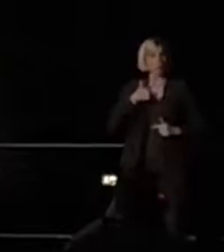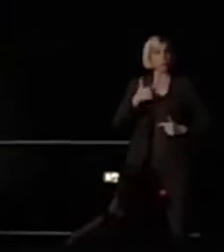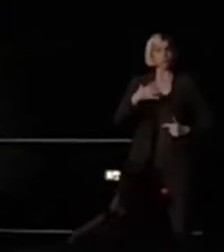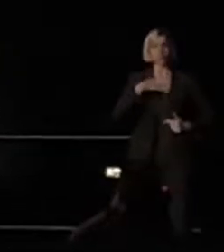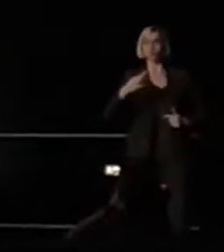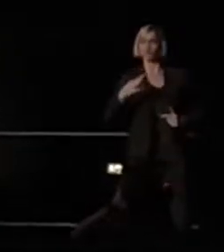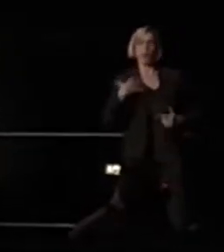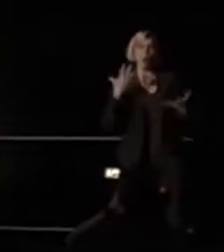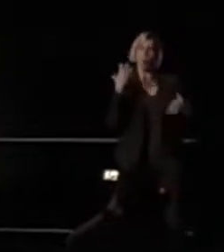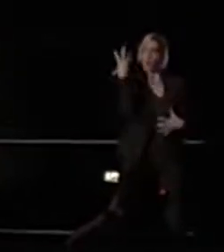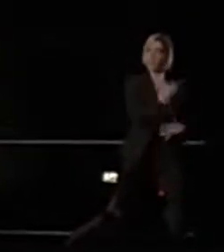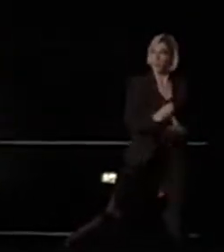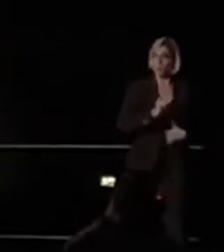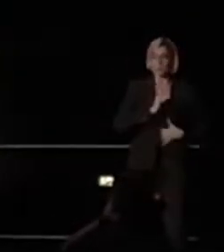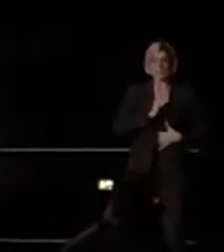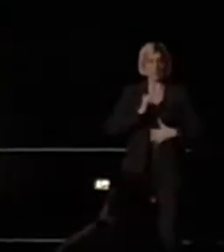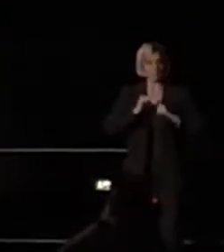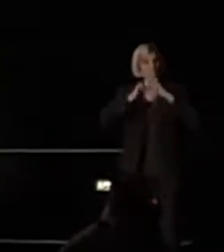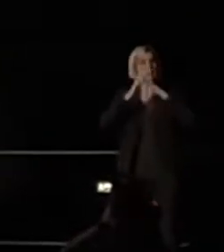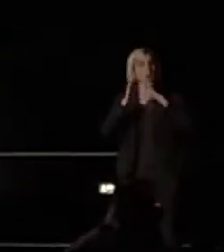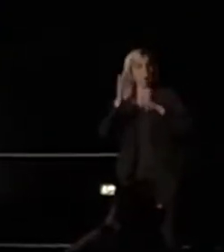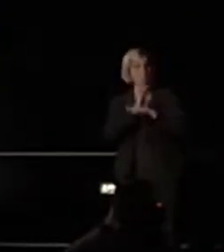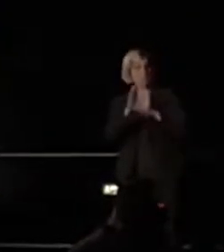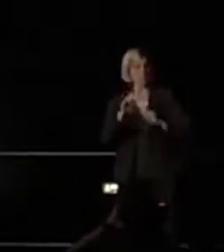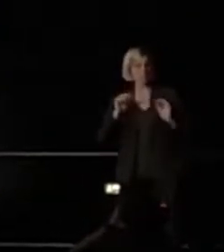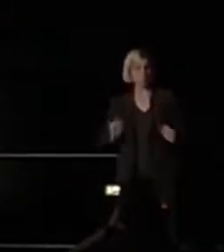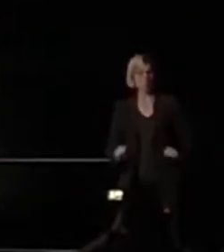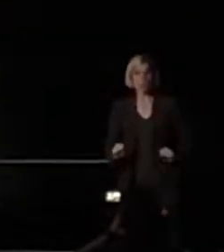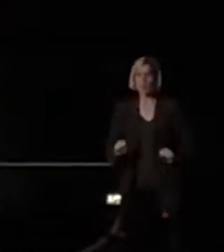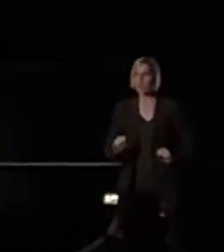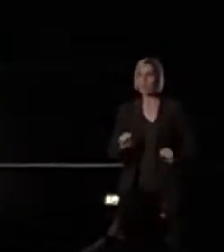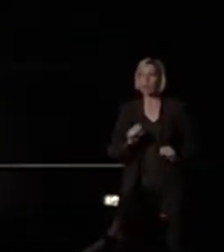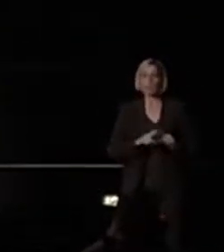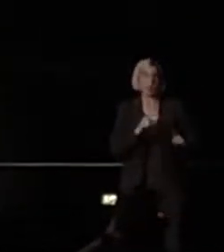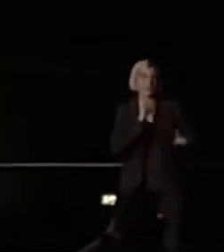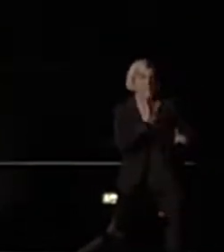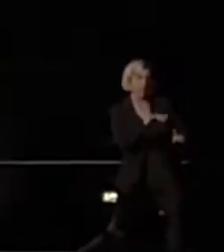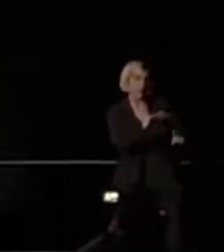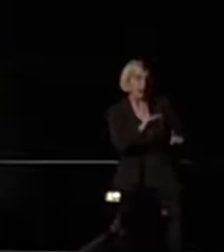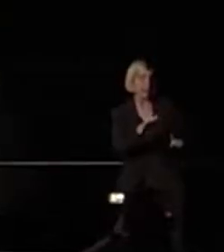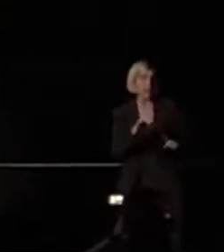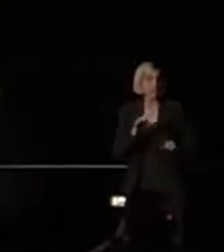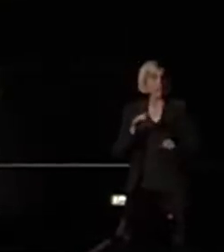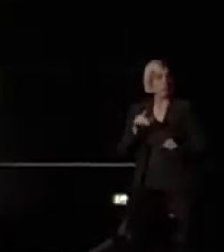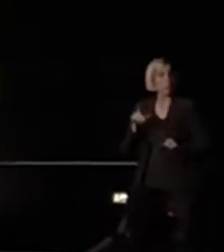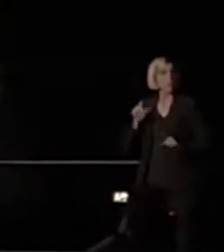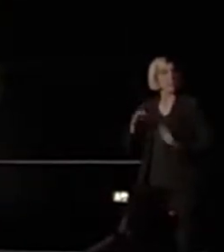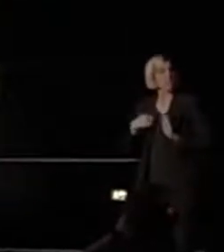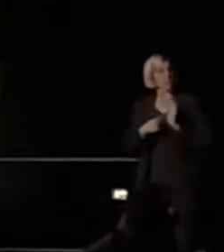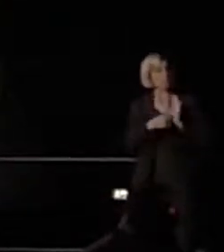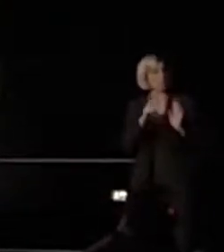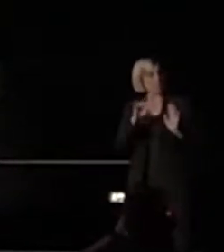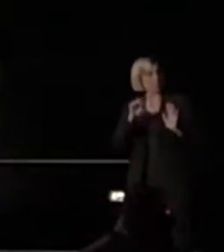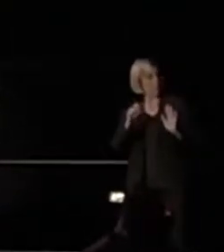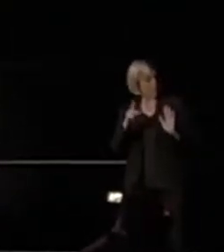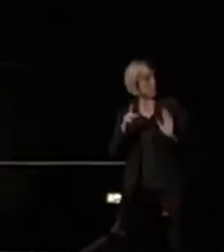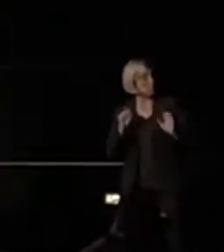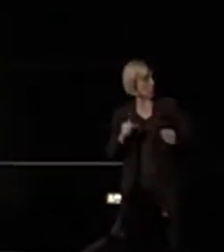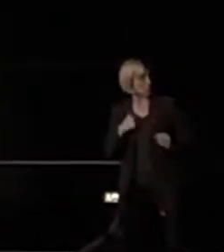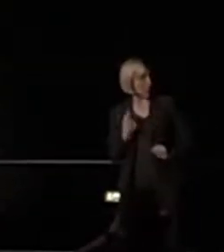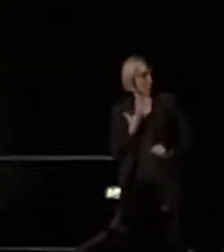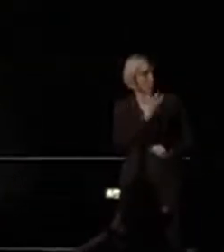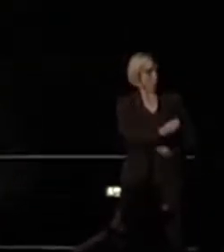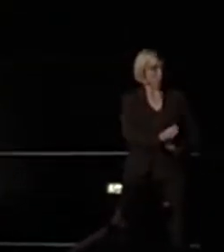I raised my hand and I said, if we have a floppy disk, can we show it? I'd never worked with a disc in my life, and the show was 2 weeks away.